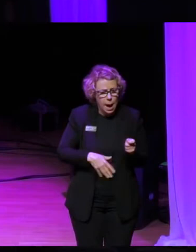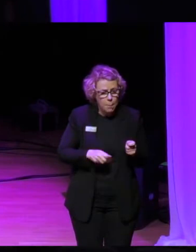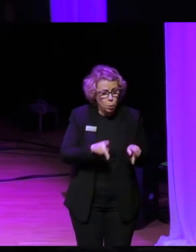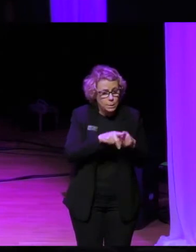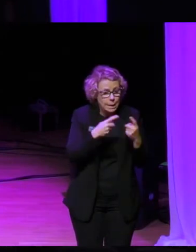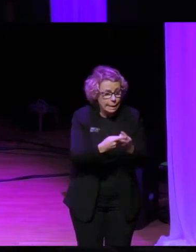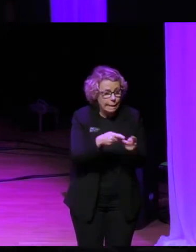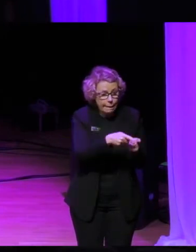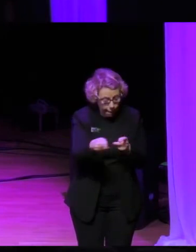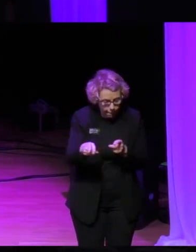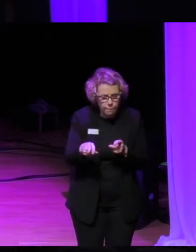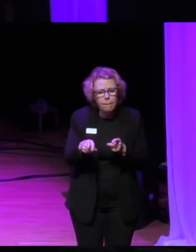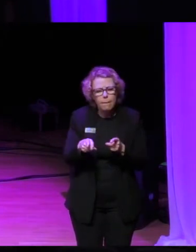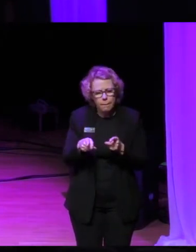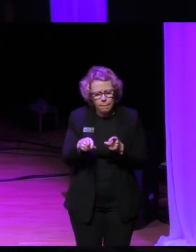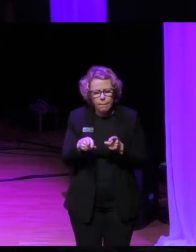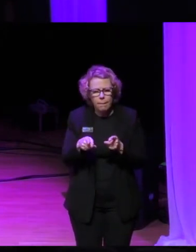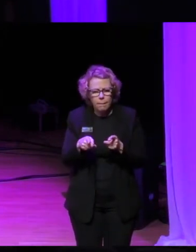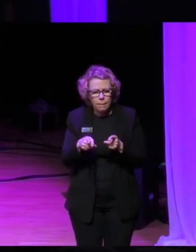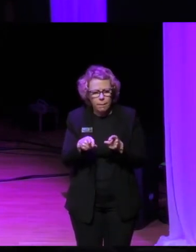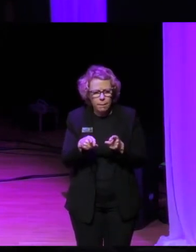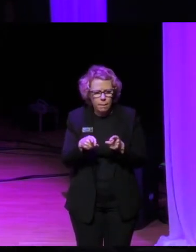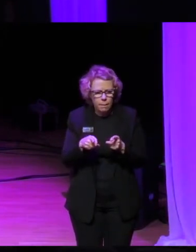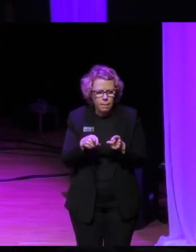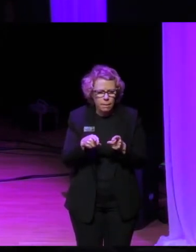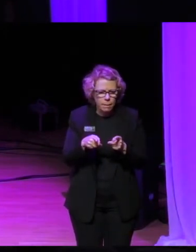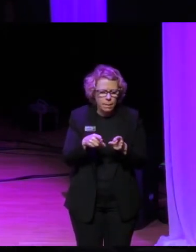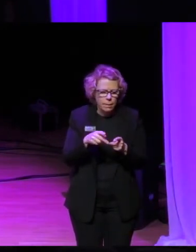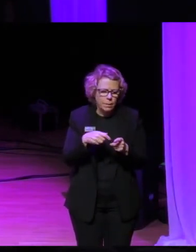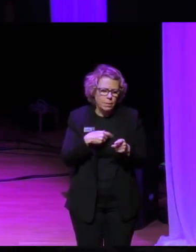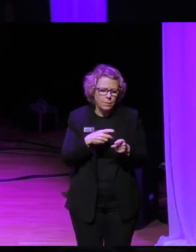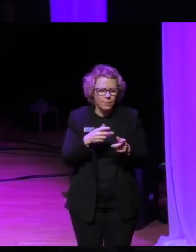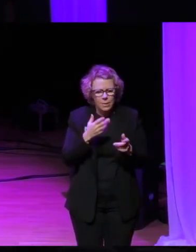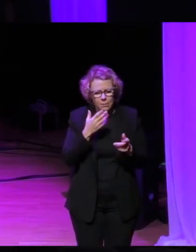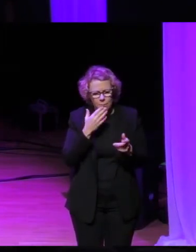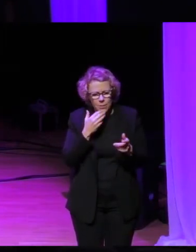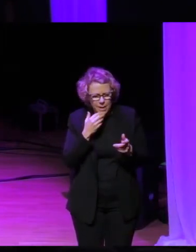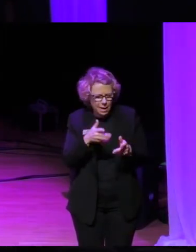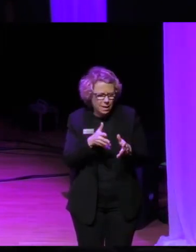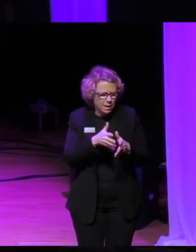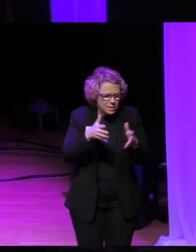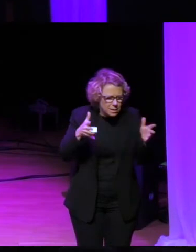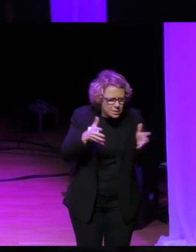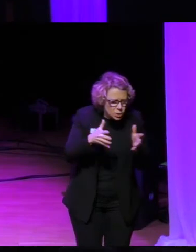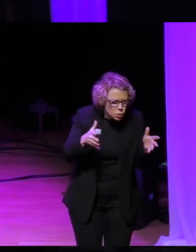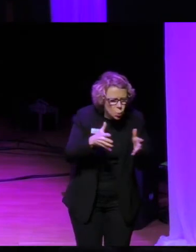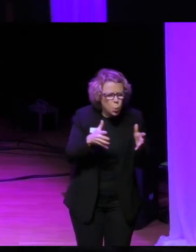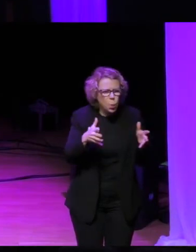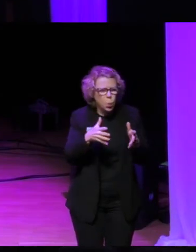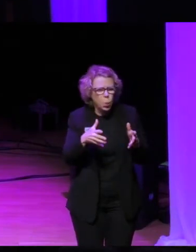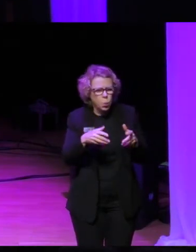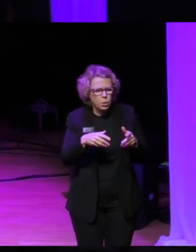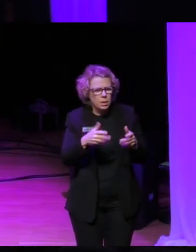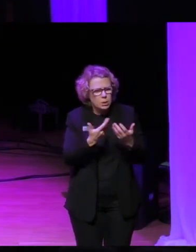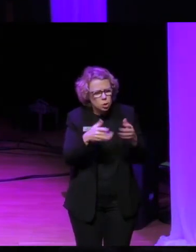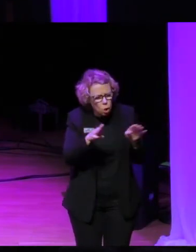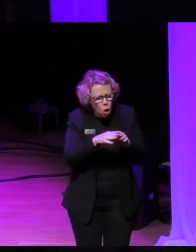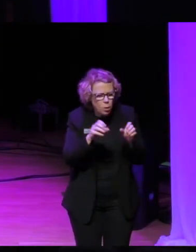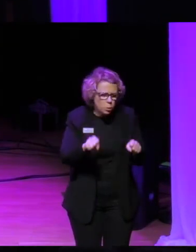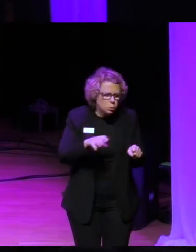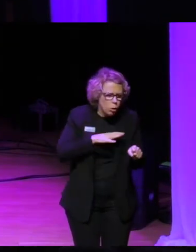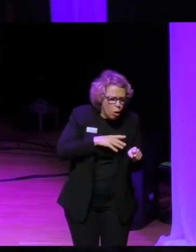do with, the procedure or are not medically necessary. And the Supreme Court said, those sorts of requirements